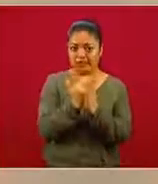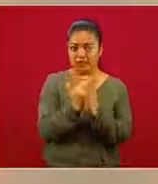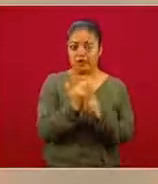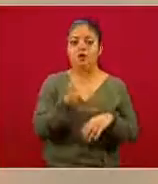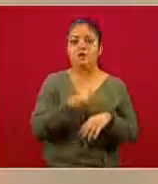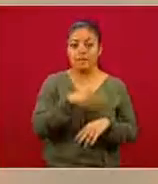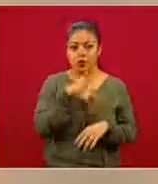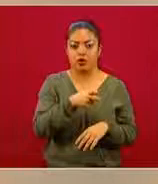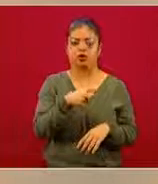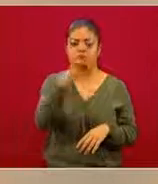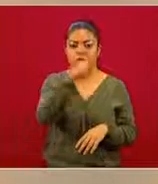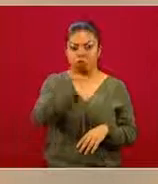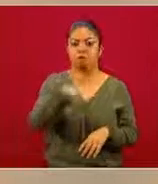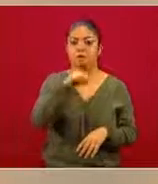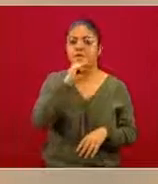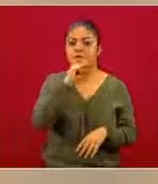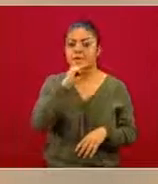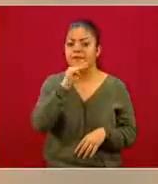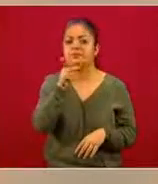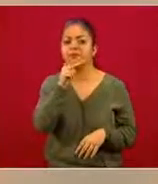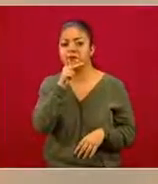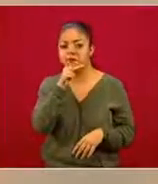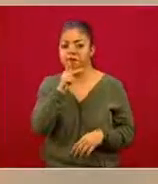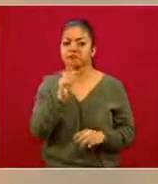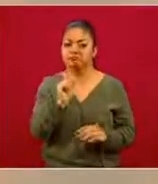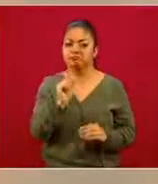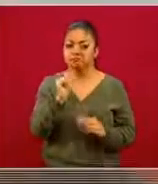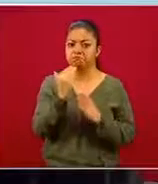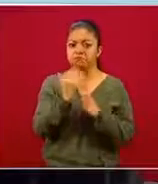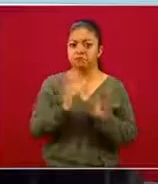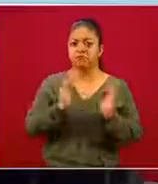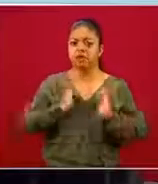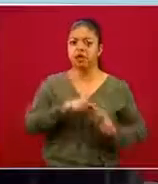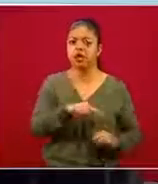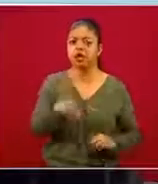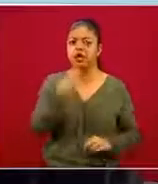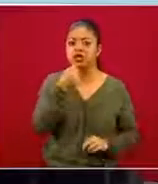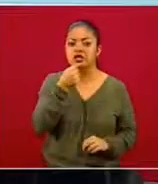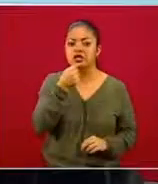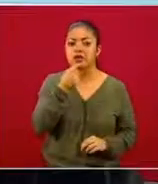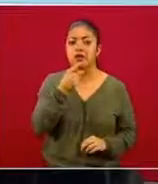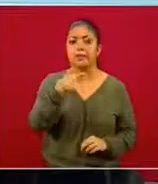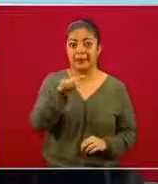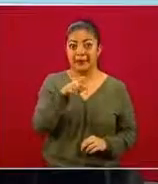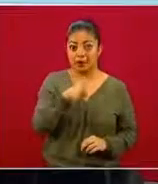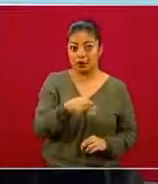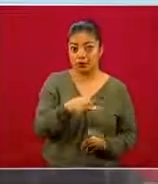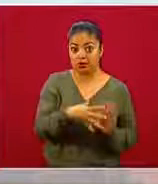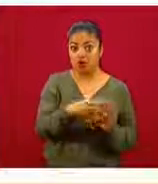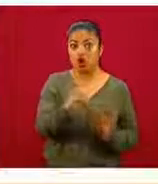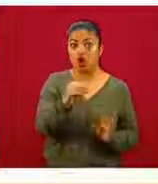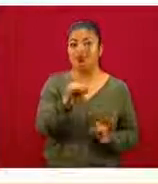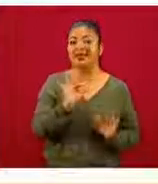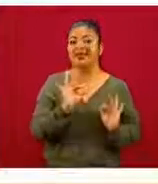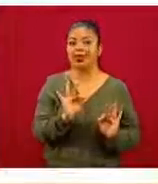illness or how many children have been affected by COVID, it's not very many. But